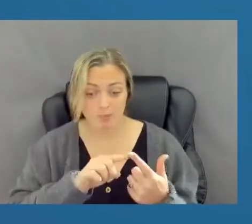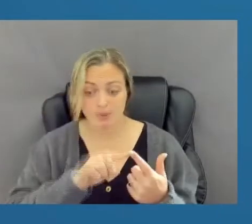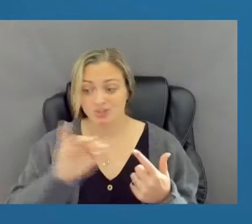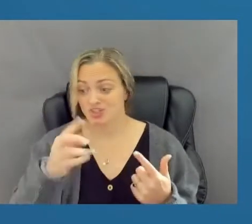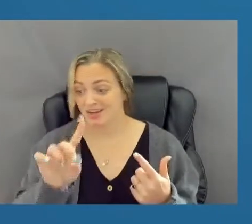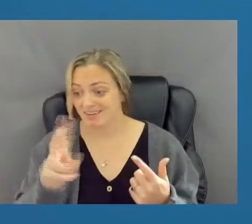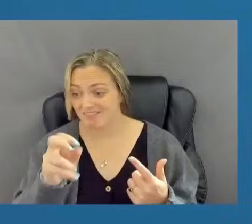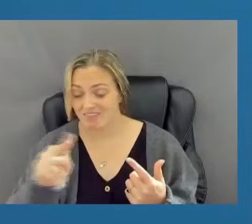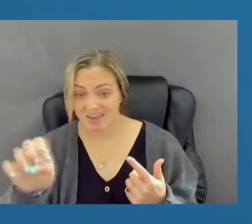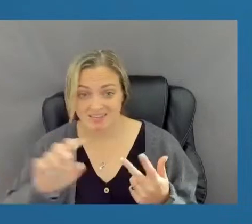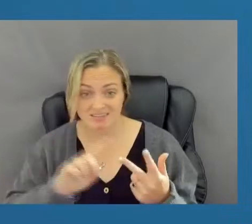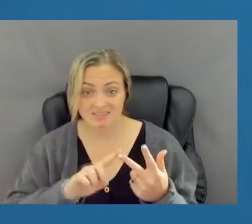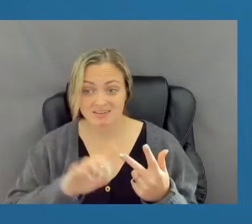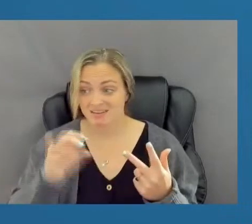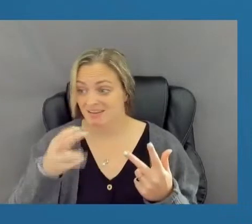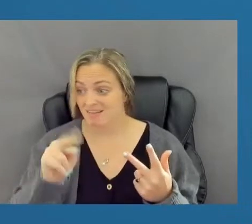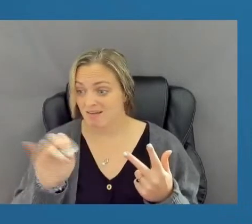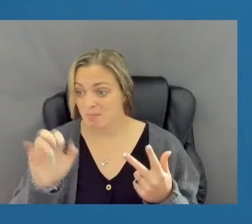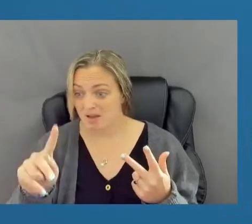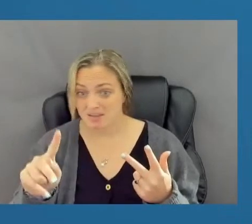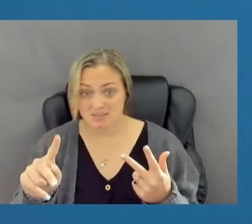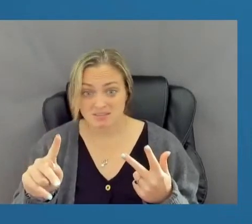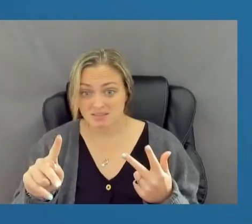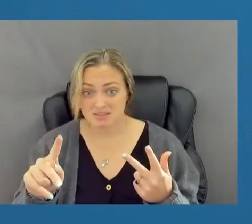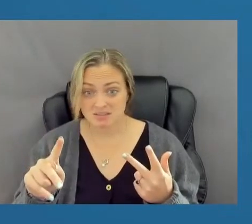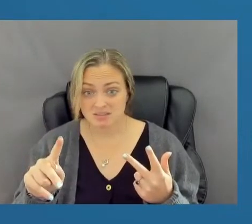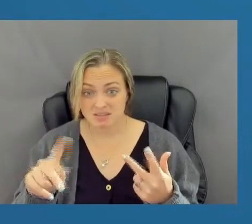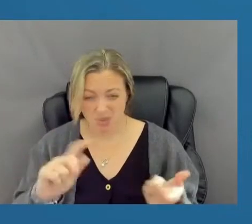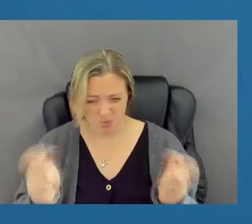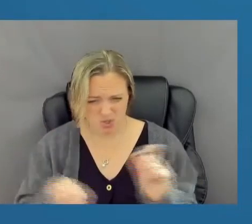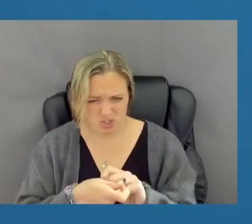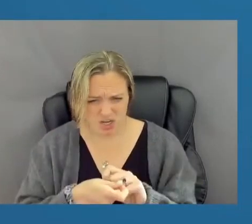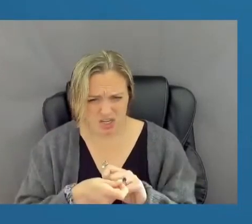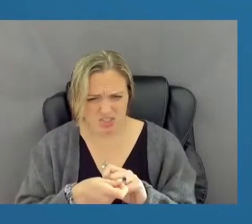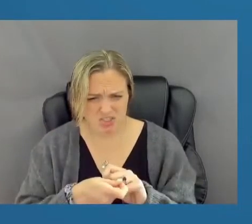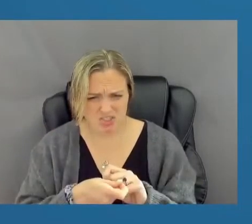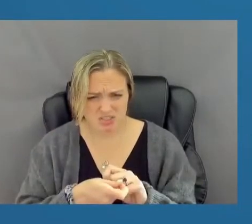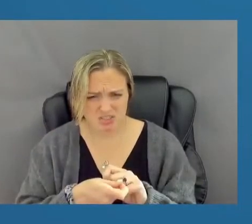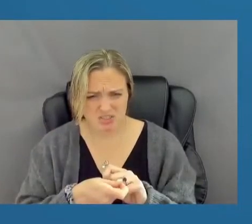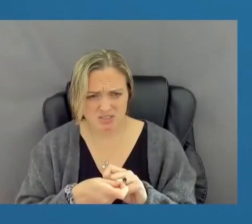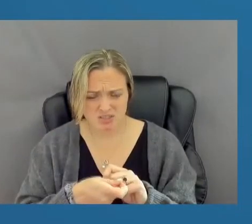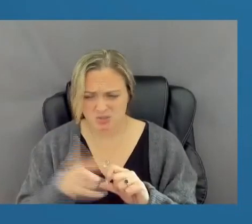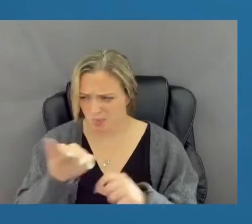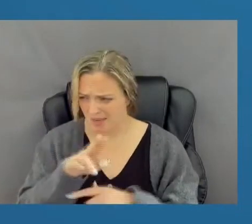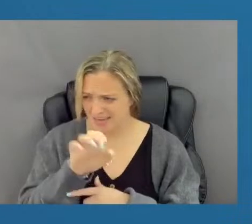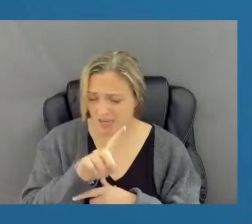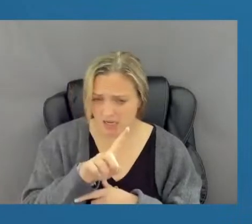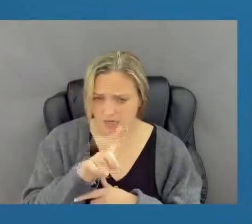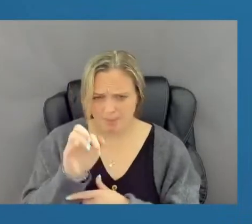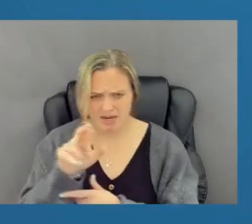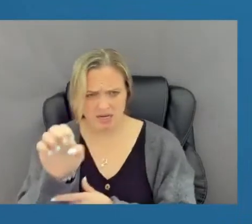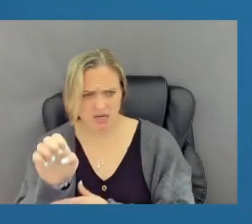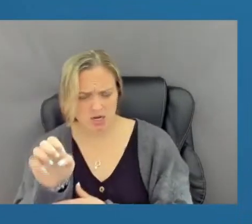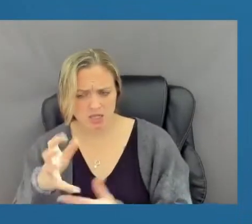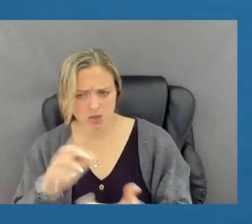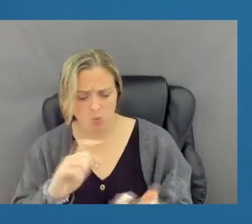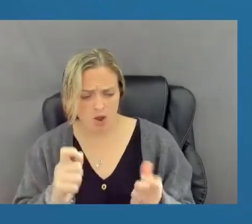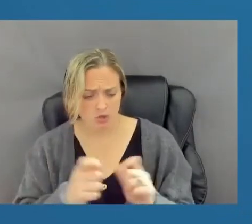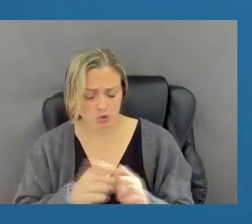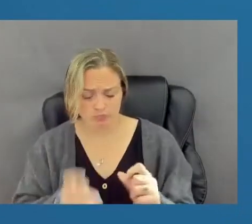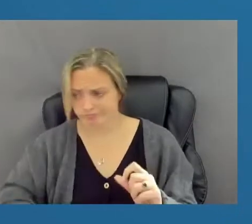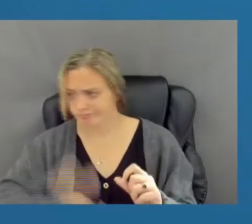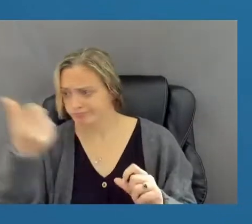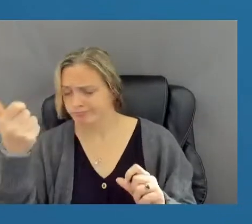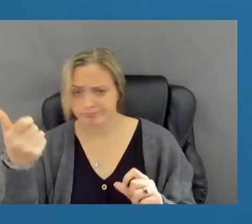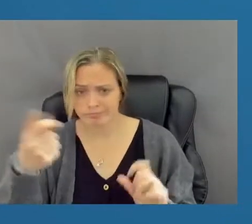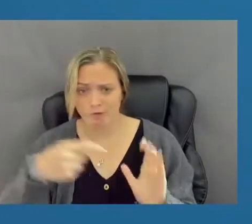want to take a chainsaw to Medicaid. They want to take a chainsaw to Medicare. They want to take a chainsaw to the Affordable Care